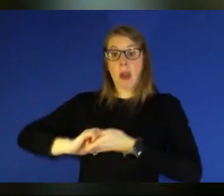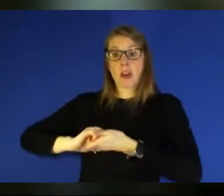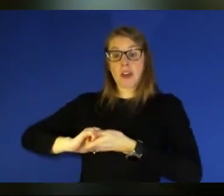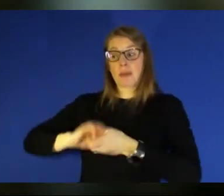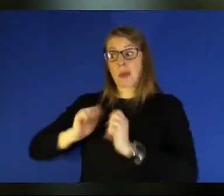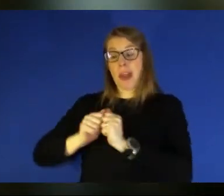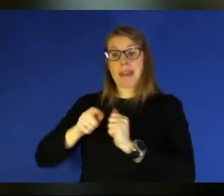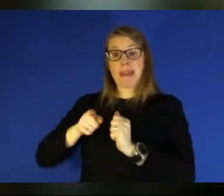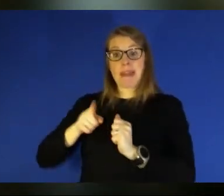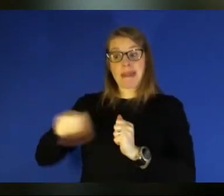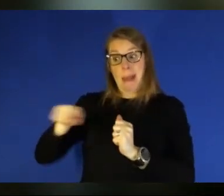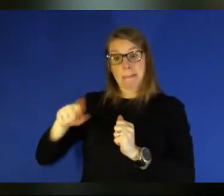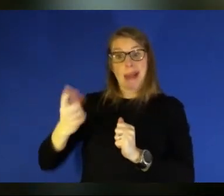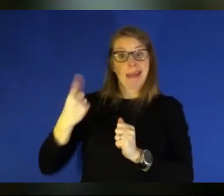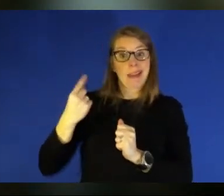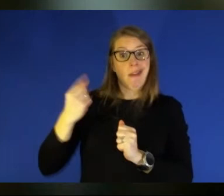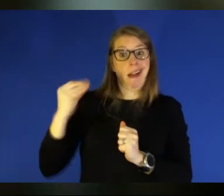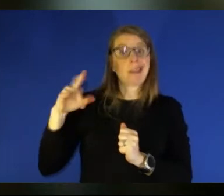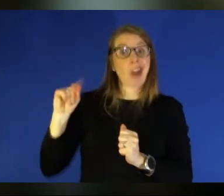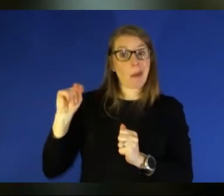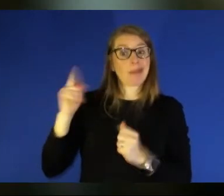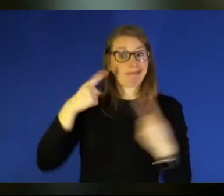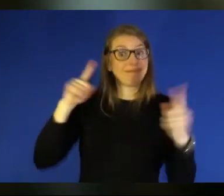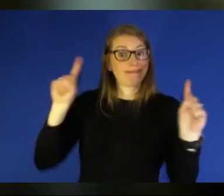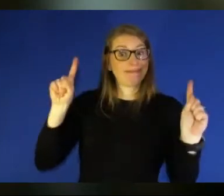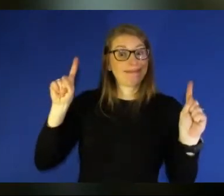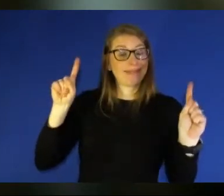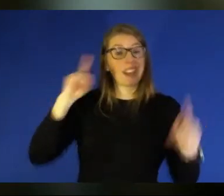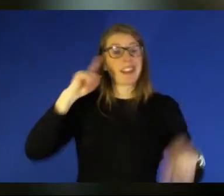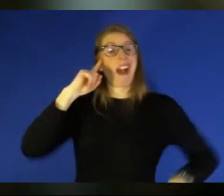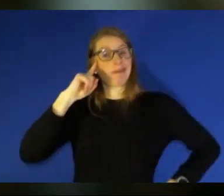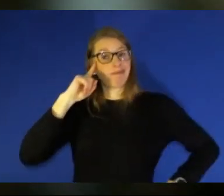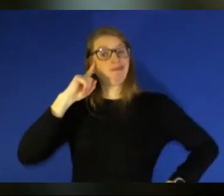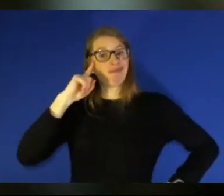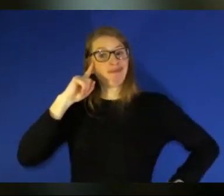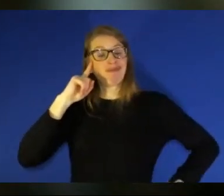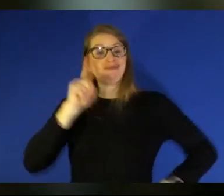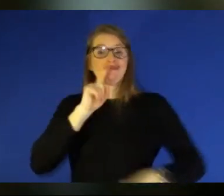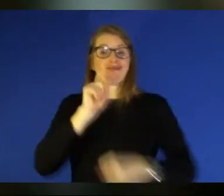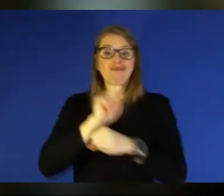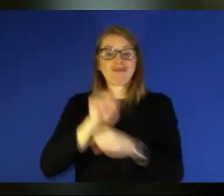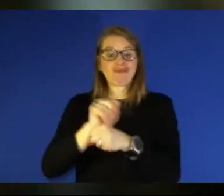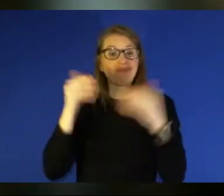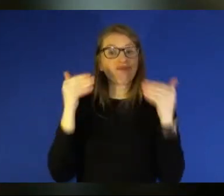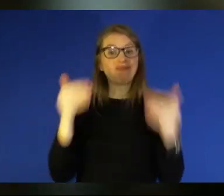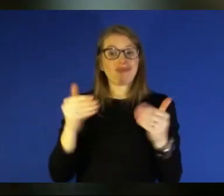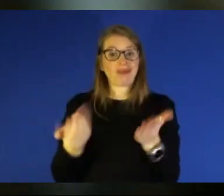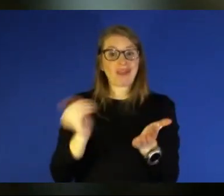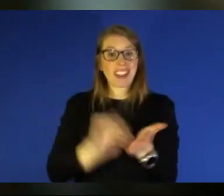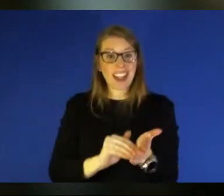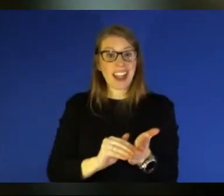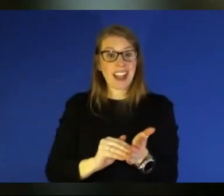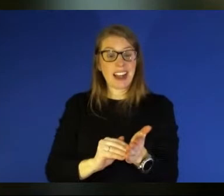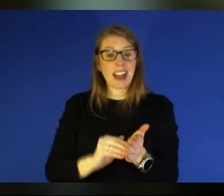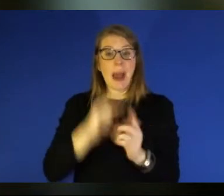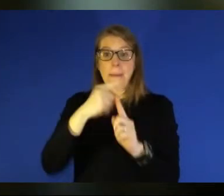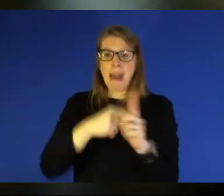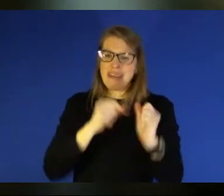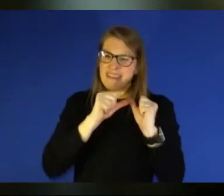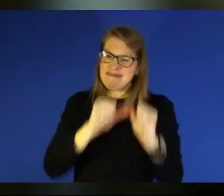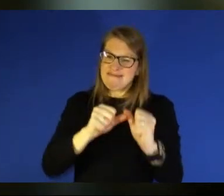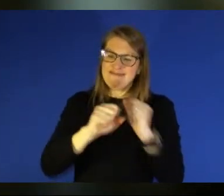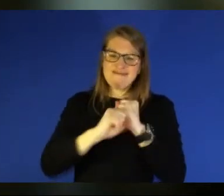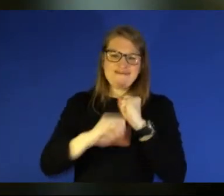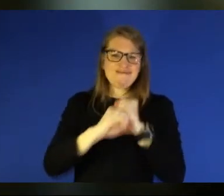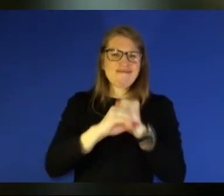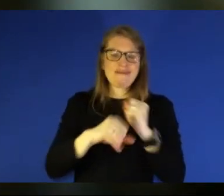in October, and it went pretty well. And we thought, let's do this again. Let's make it a month-long campaign so that we can try